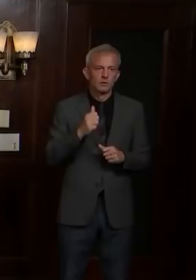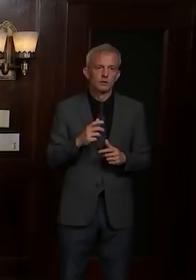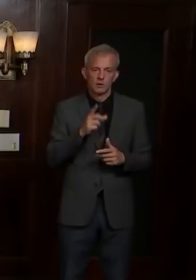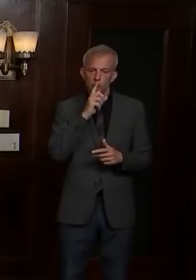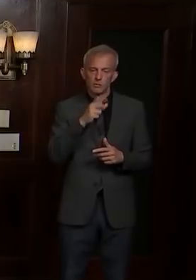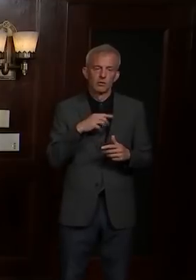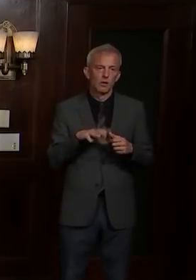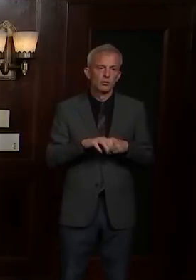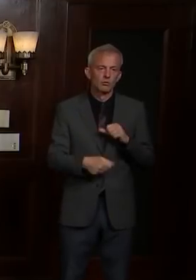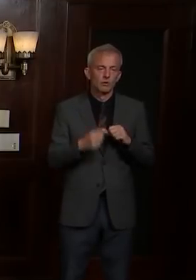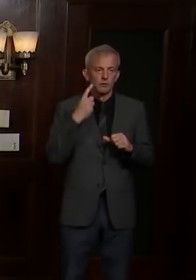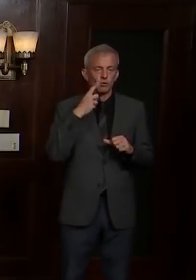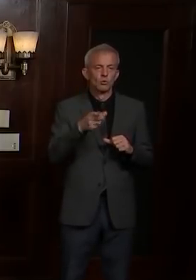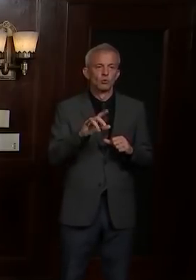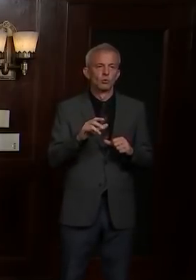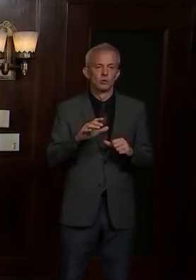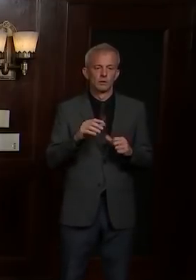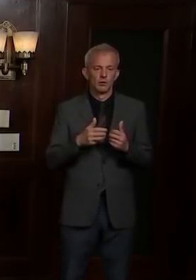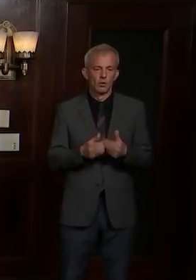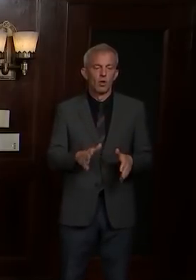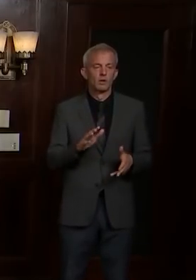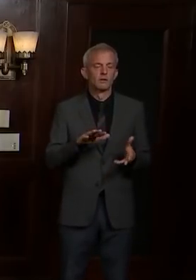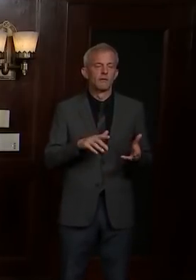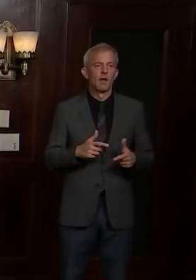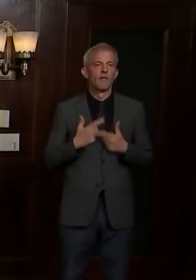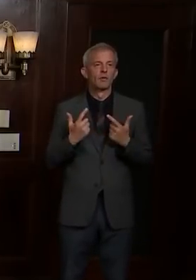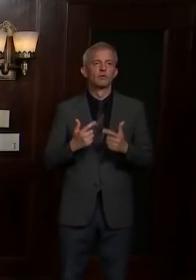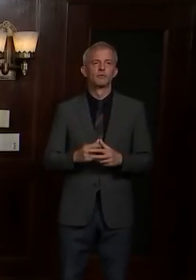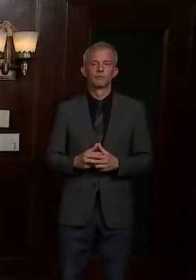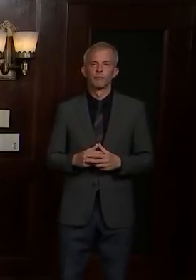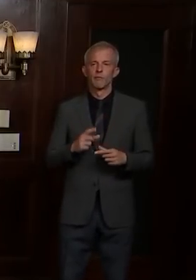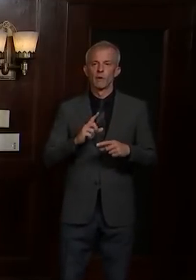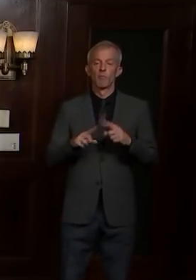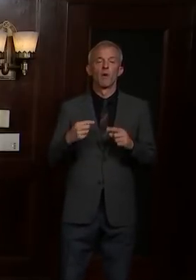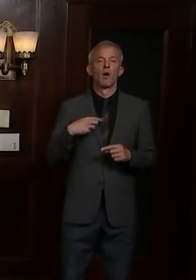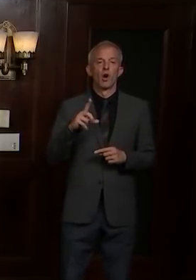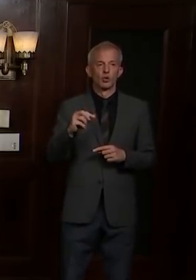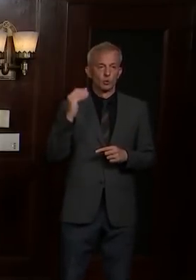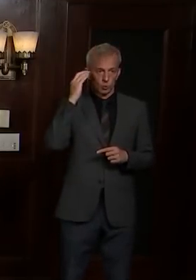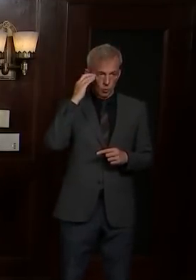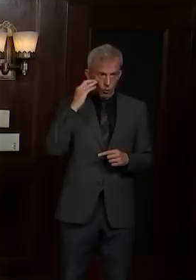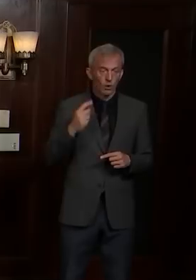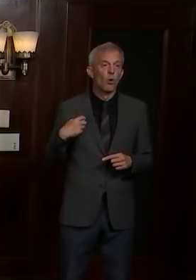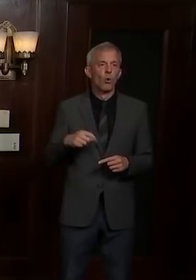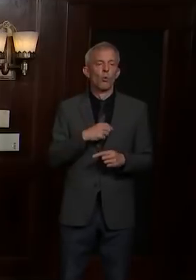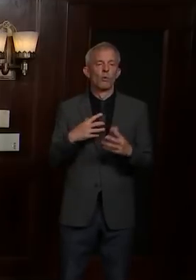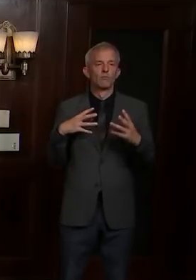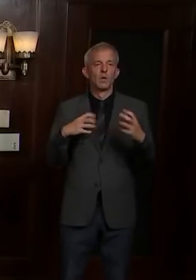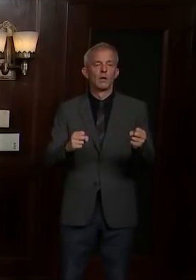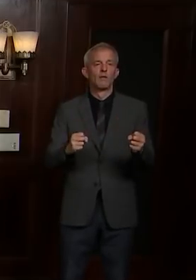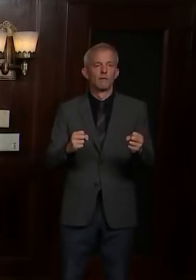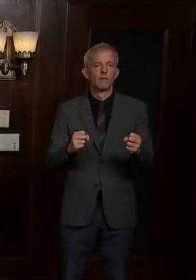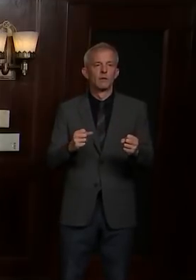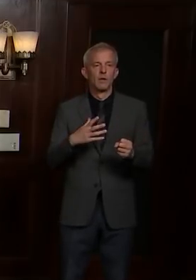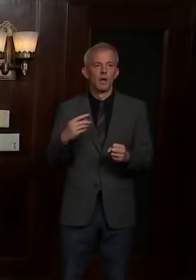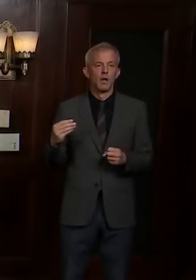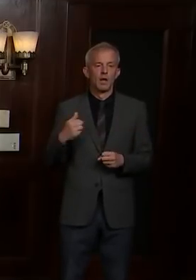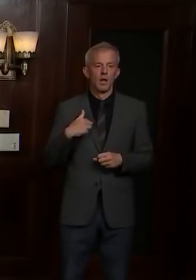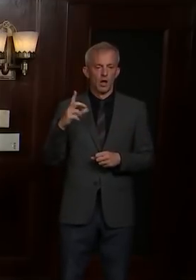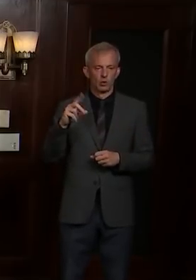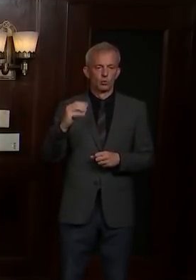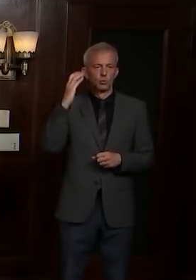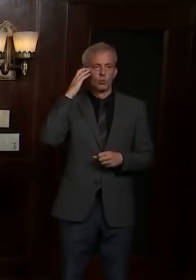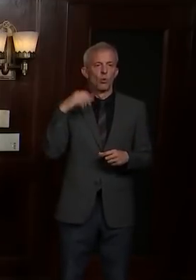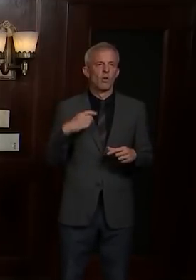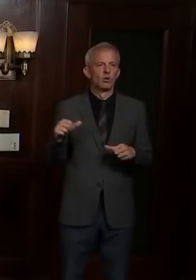sorrow at the loss of life. But I do know that we're brave, and I do know that